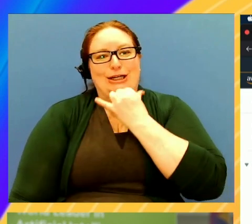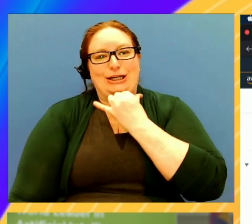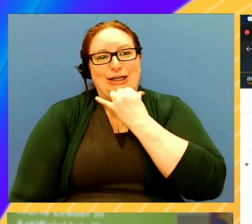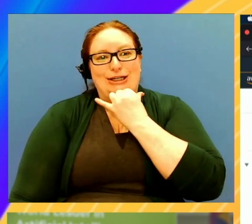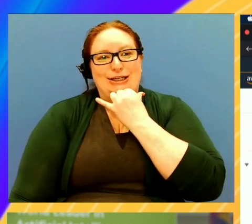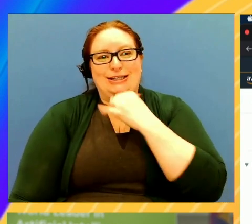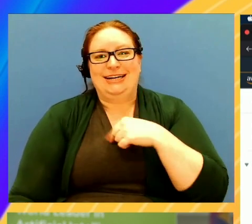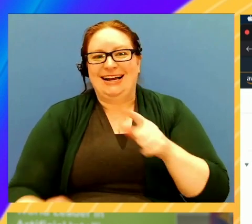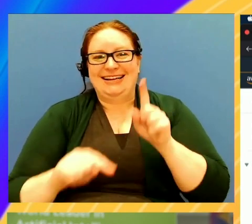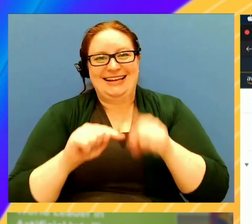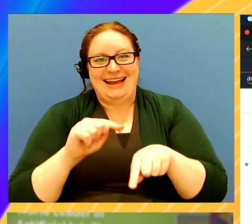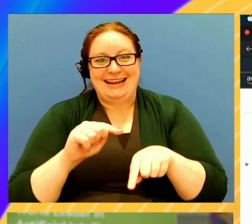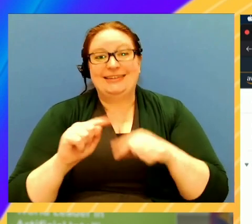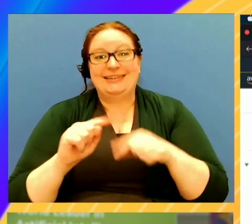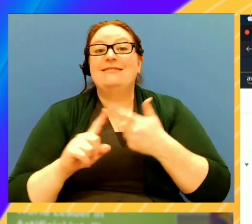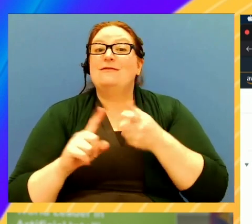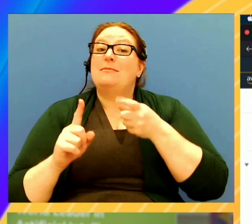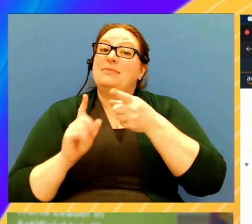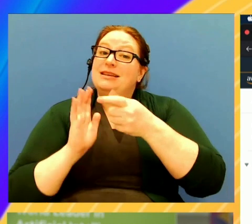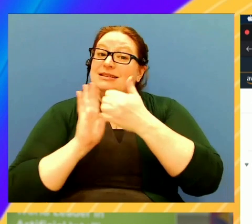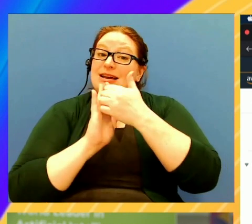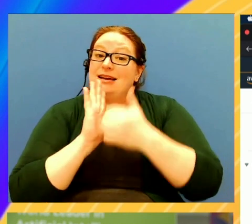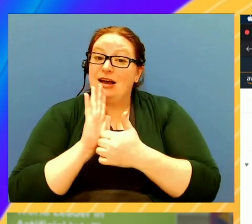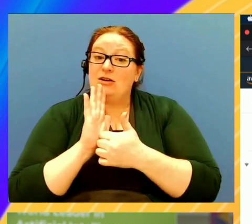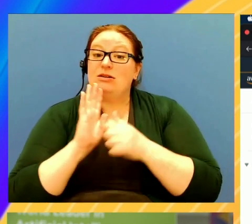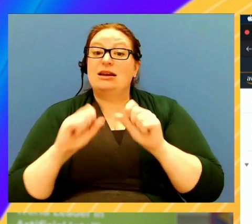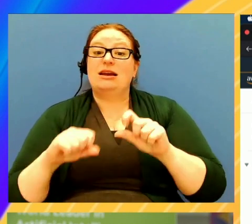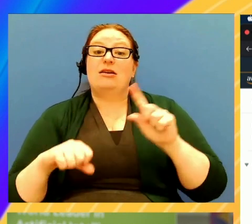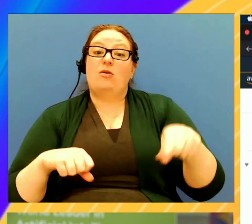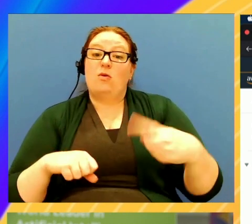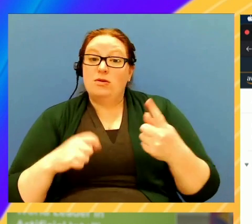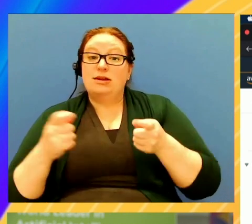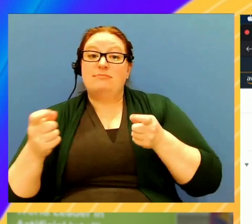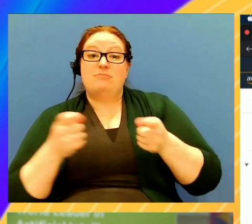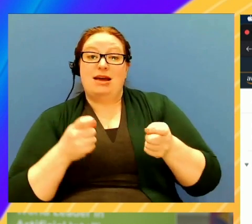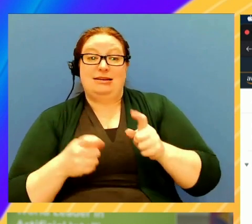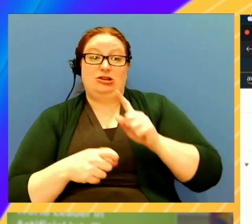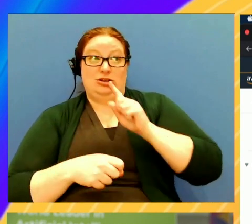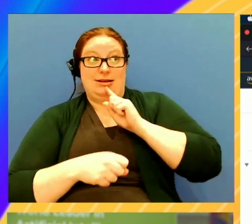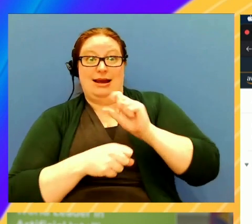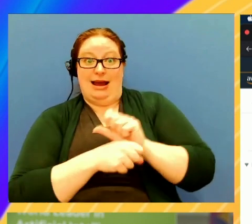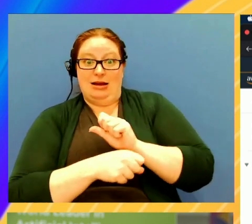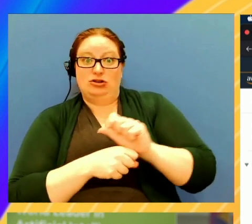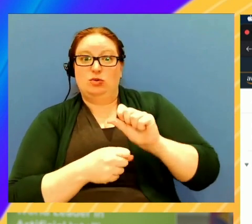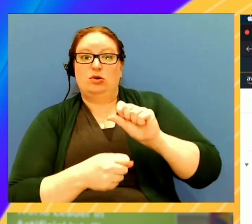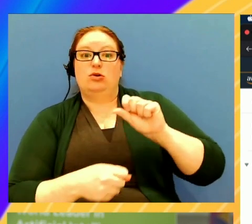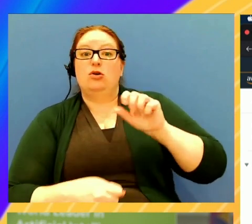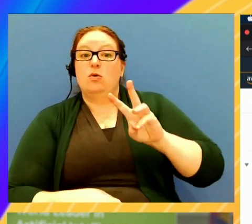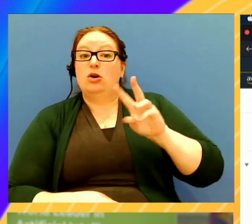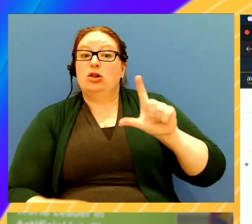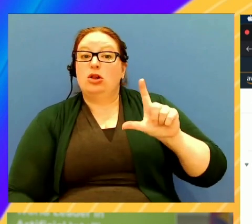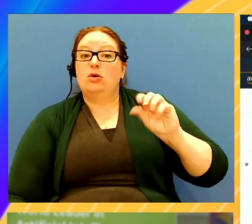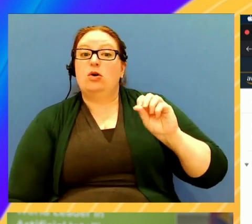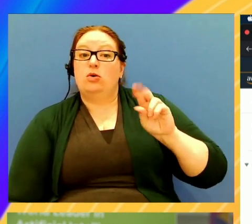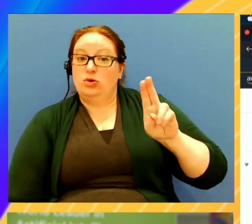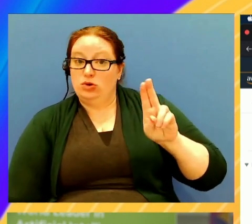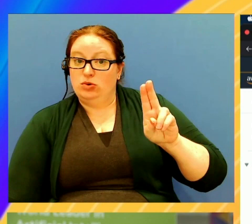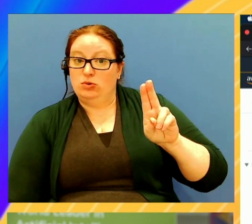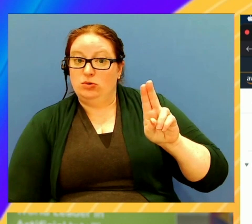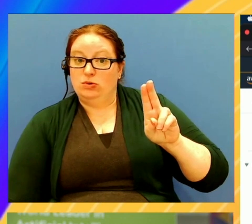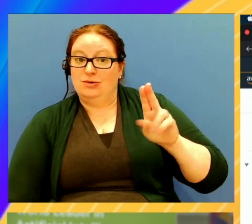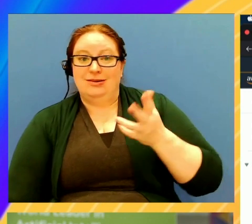only manage from this account the actual workload OU. I can only have that in there. So let's